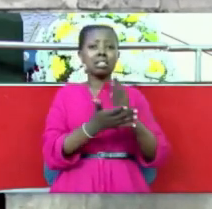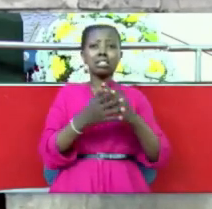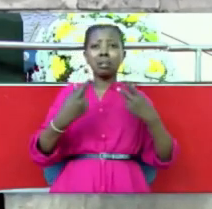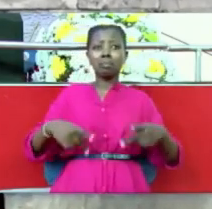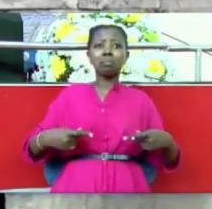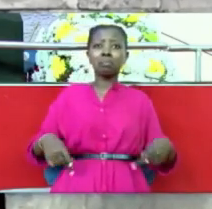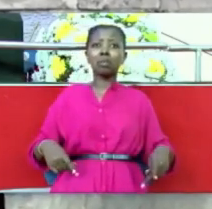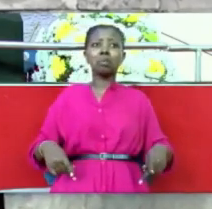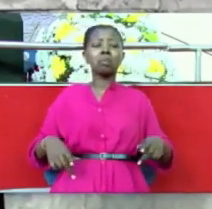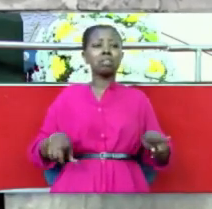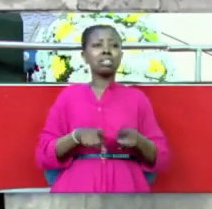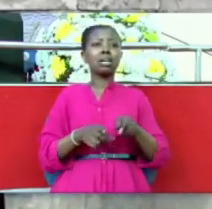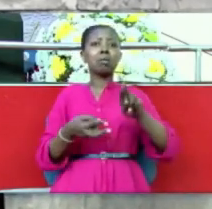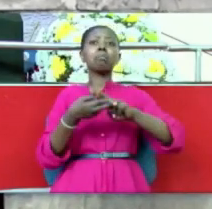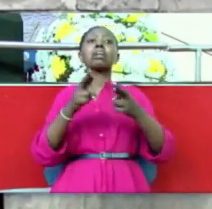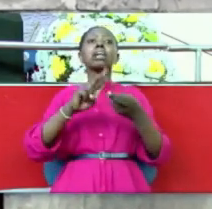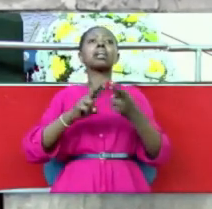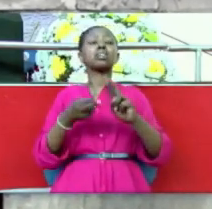it's relationship.